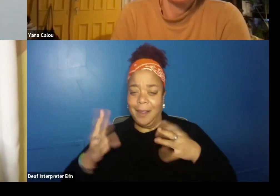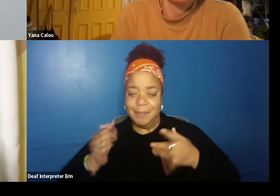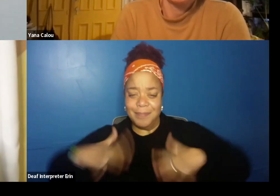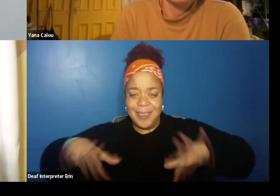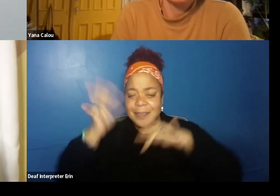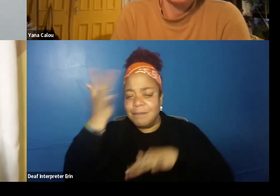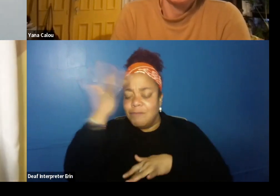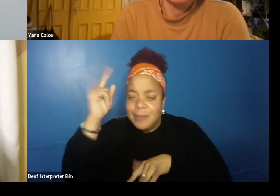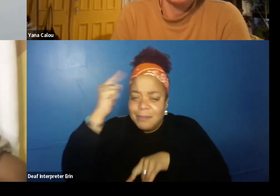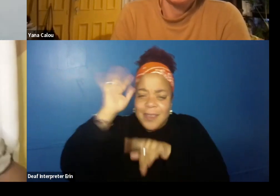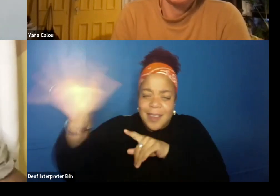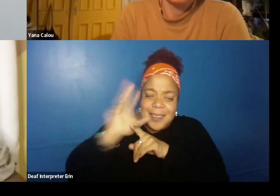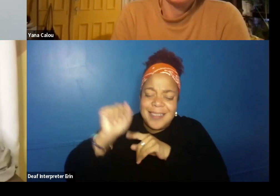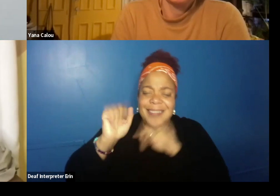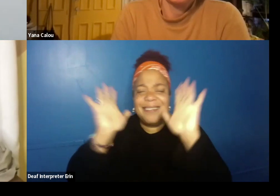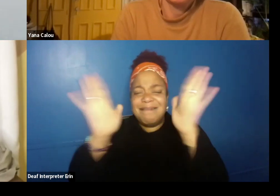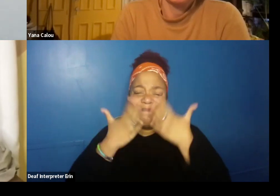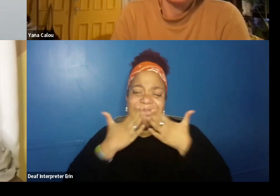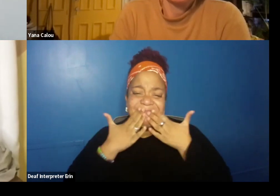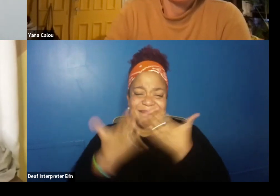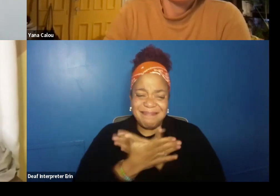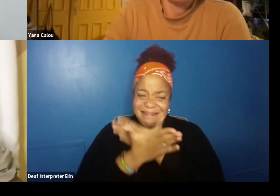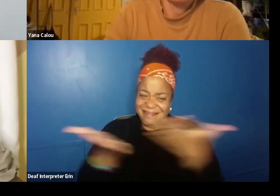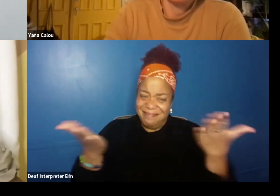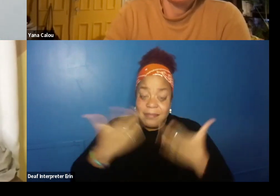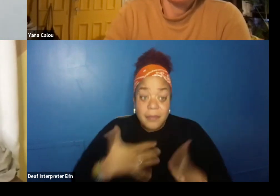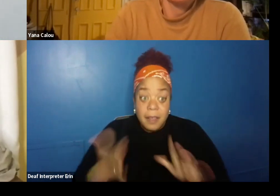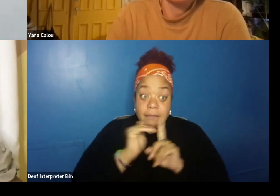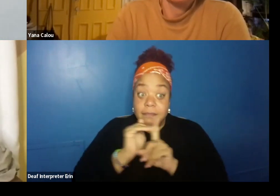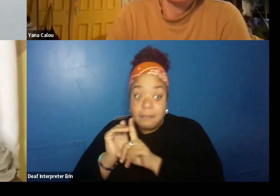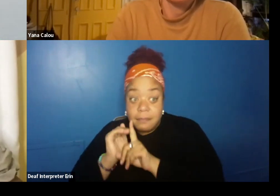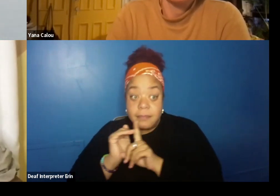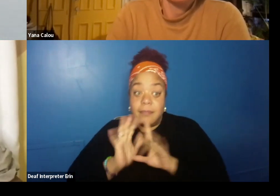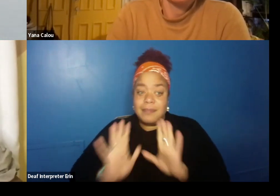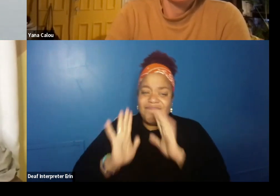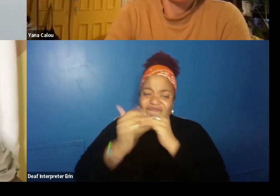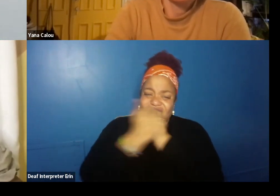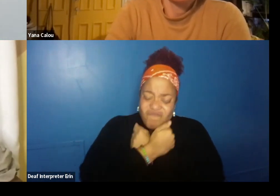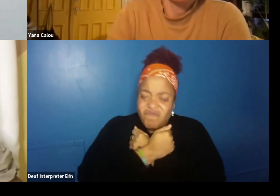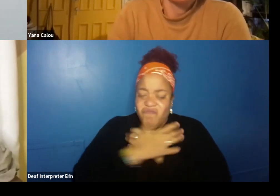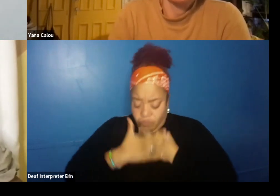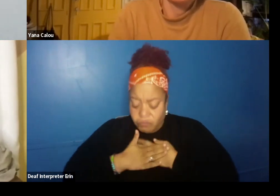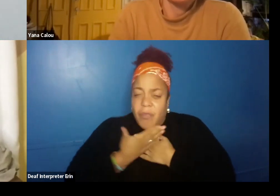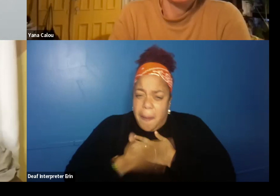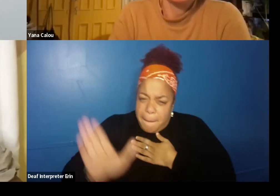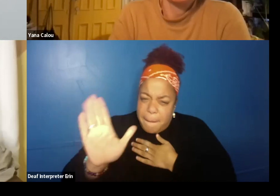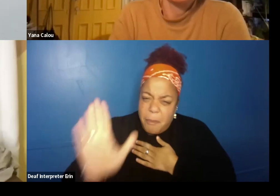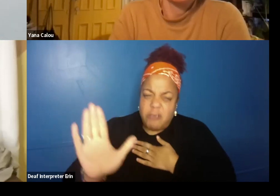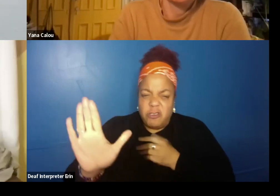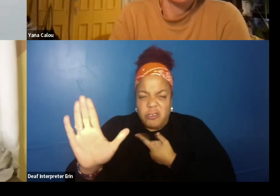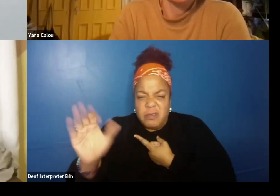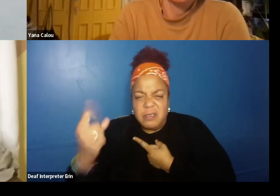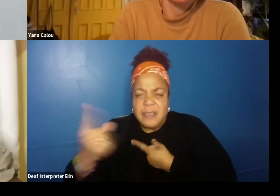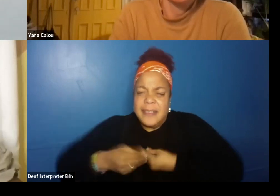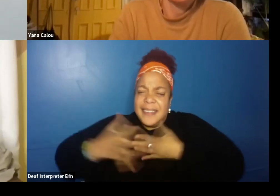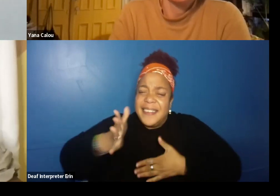hold each other with compassion, care, and abundance, and for each of us to continuously check in with ourselves and